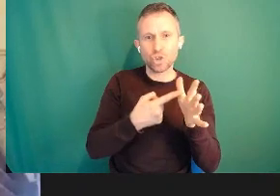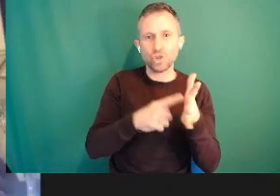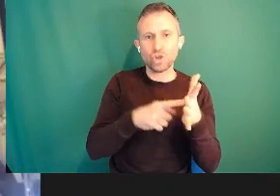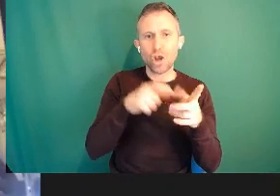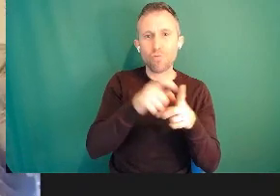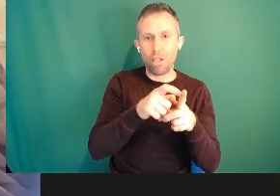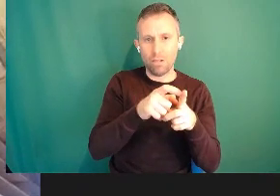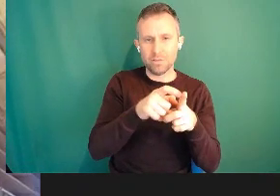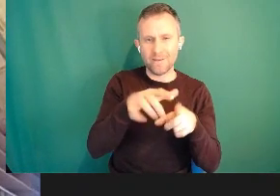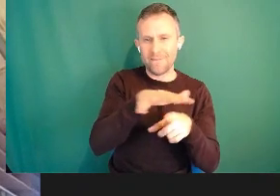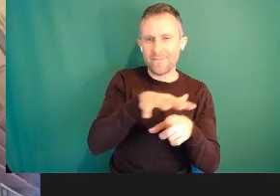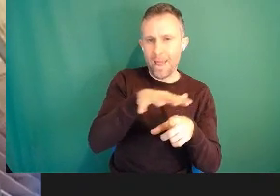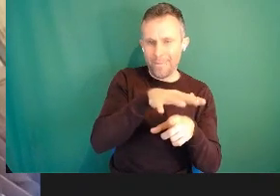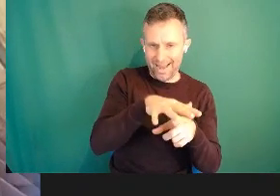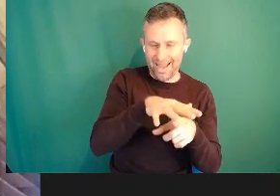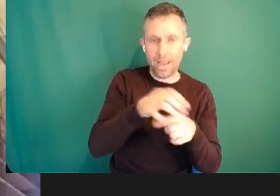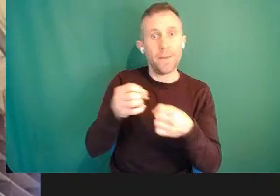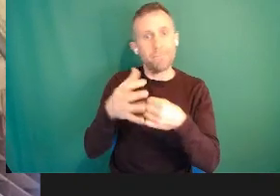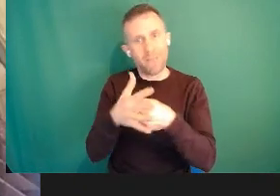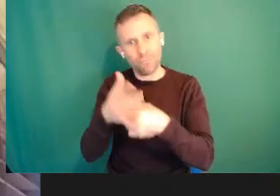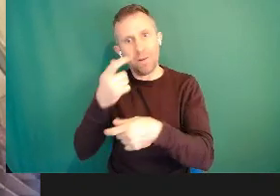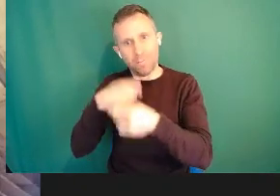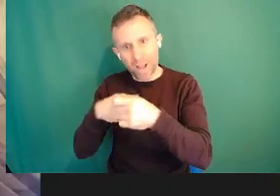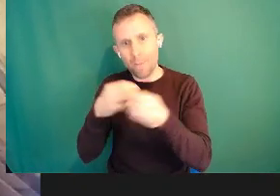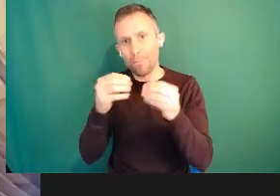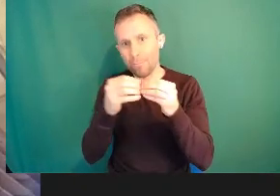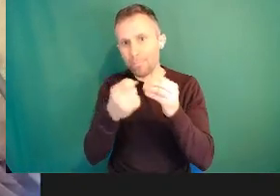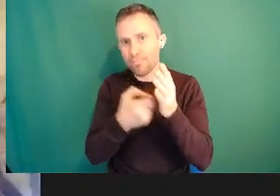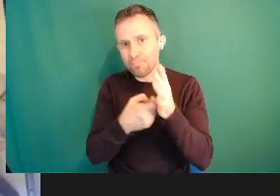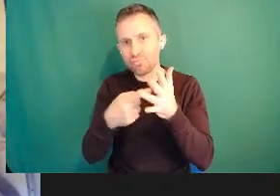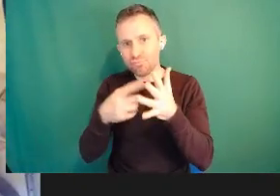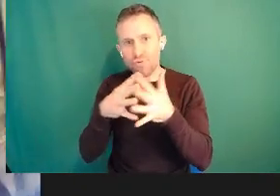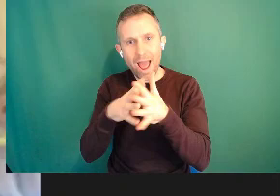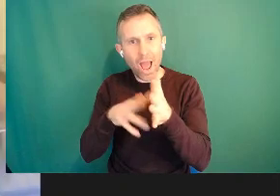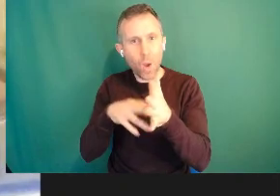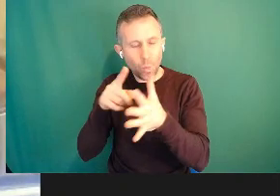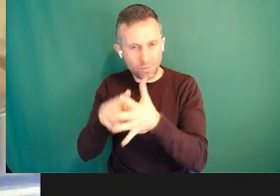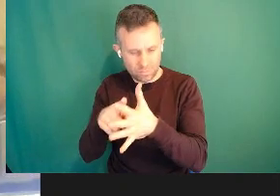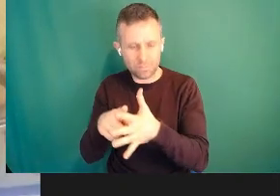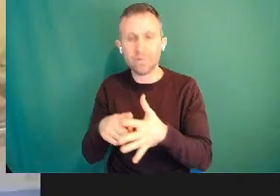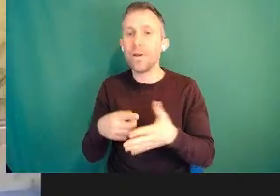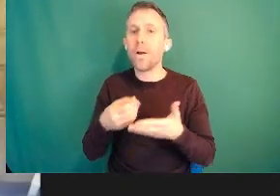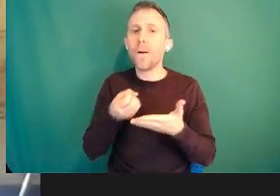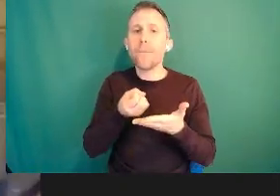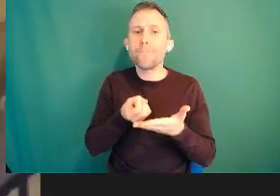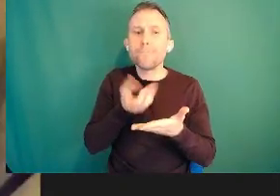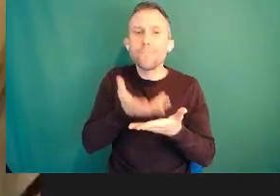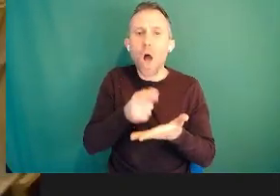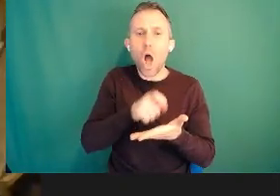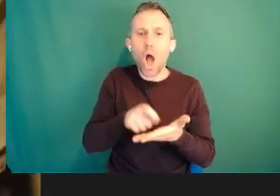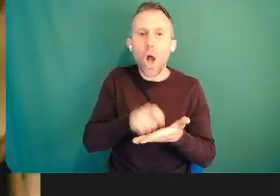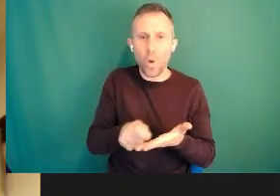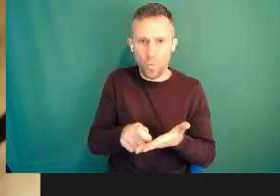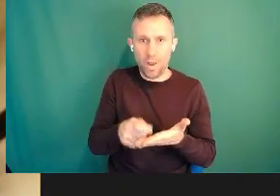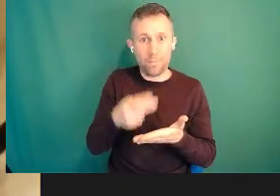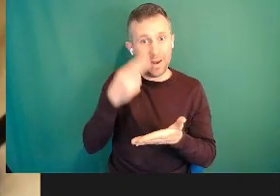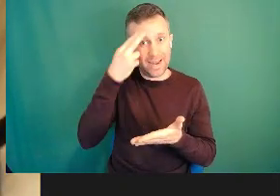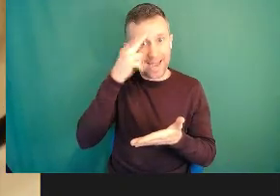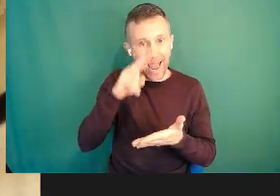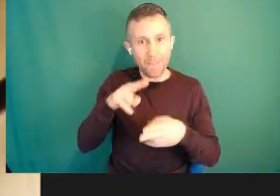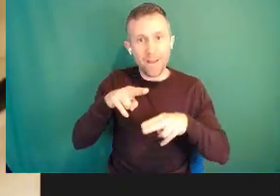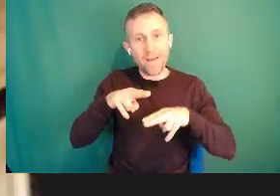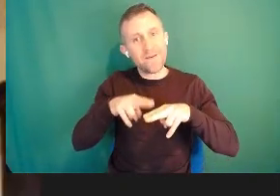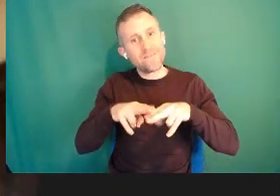the poem "The Fair Geraldine," was written about her when she was a young girl. She was considered to be incredibly beautiful.